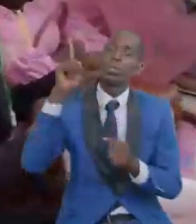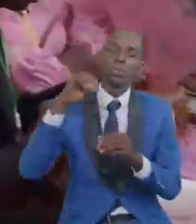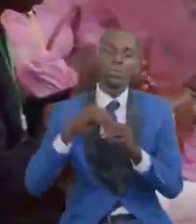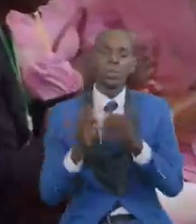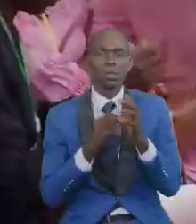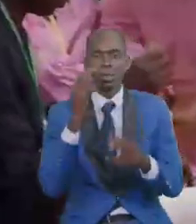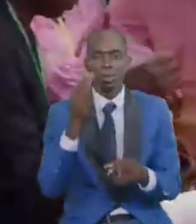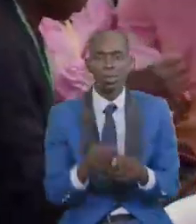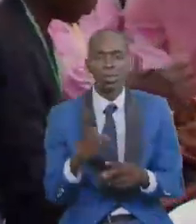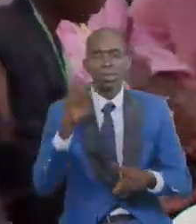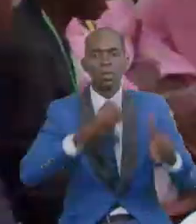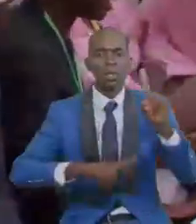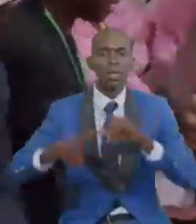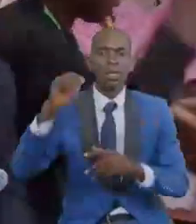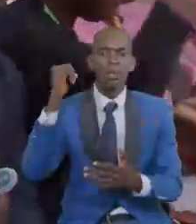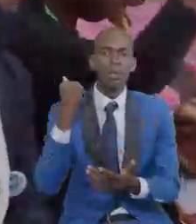Let me hear your amen.